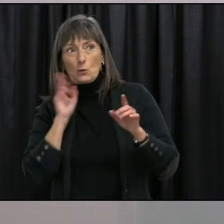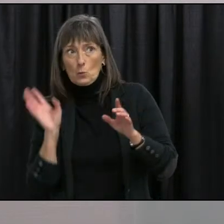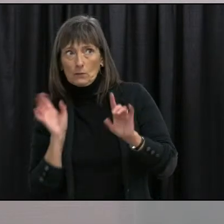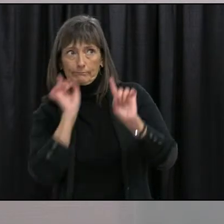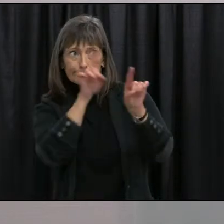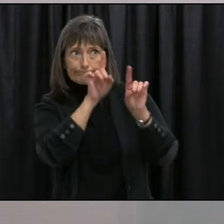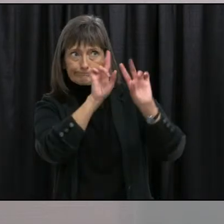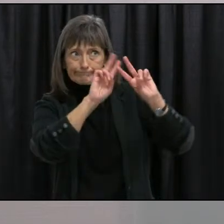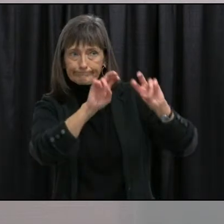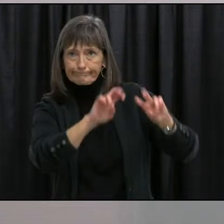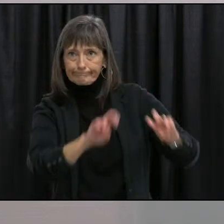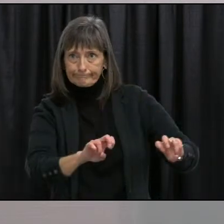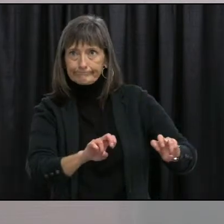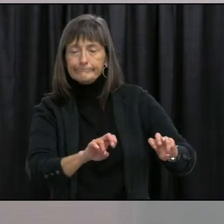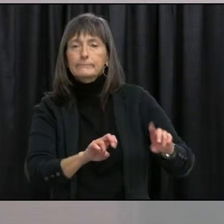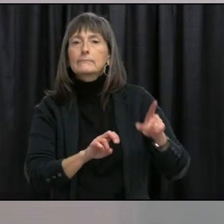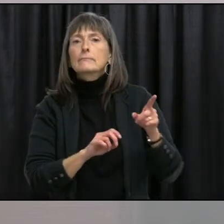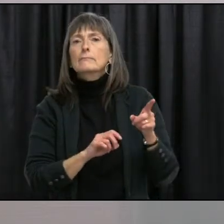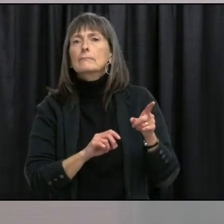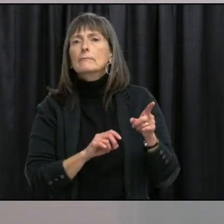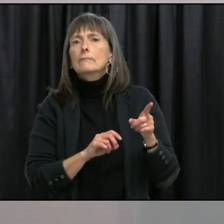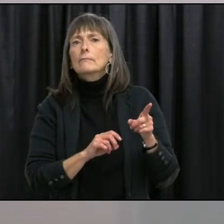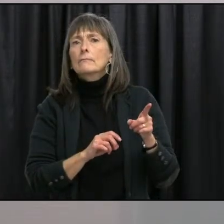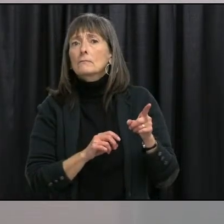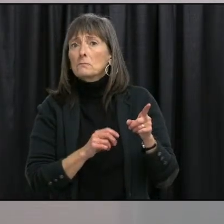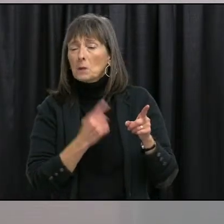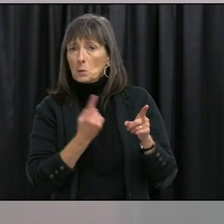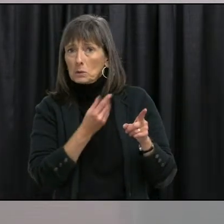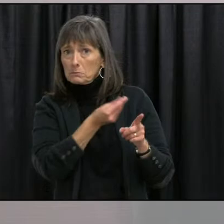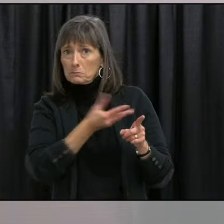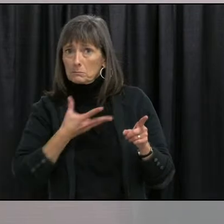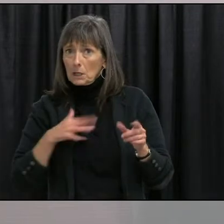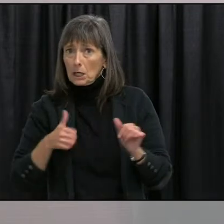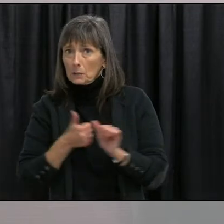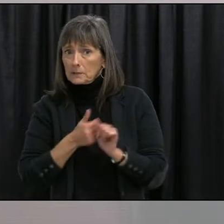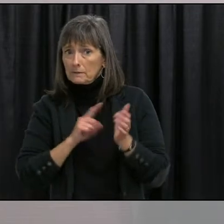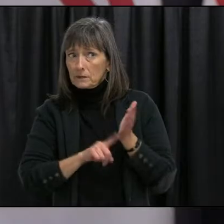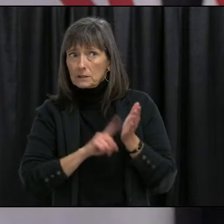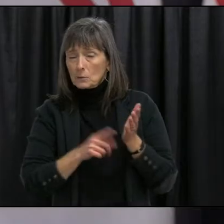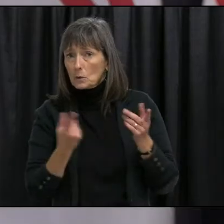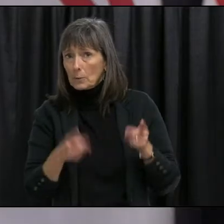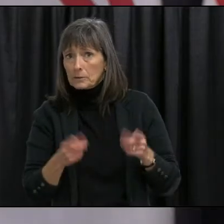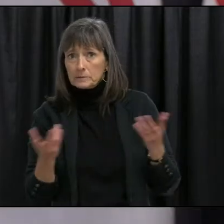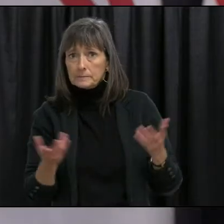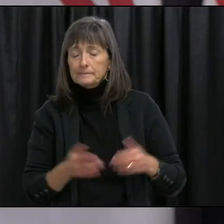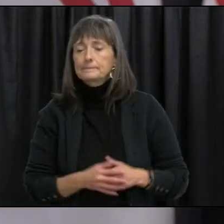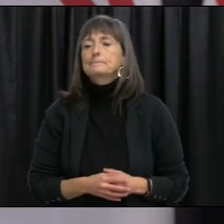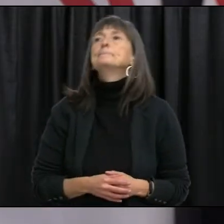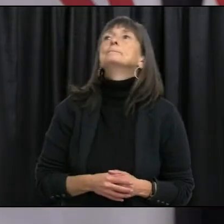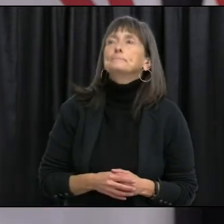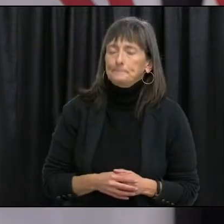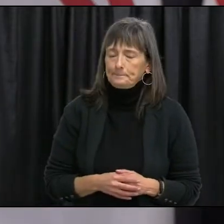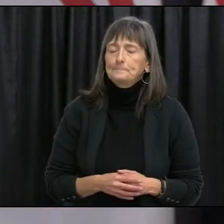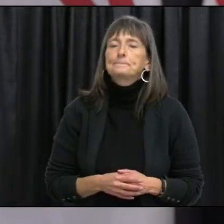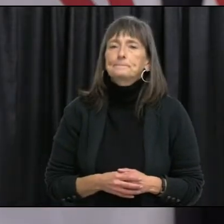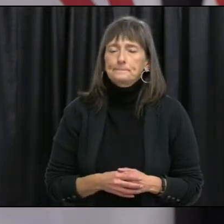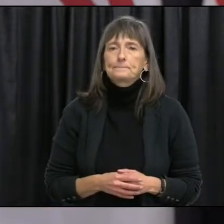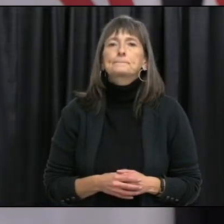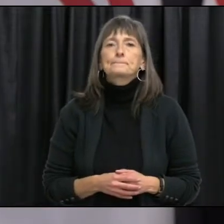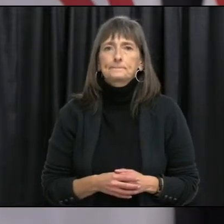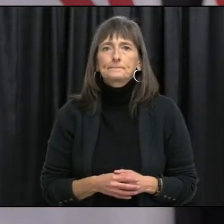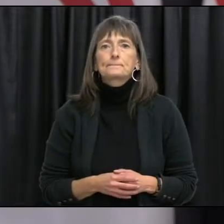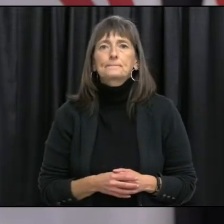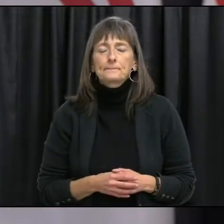any repercussions. Just wondering if you could provide an update on that investigation. Yes, that's a very good